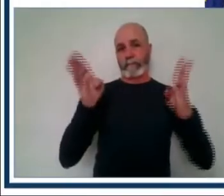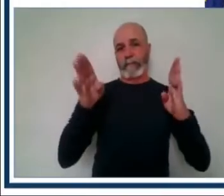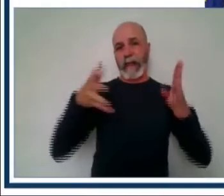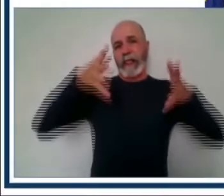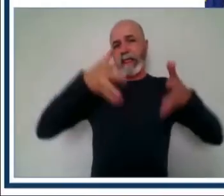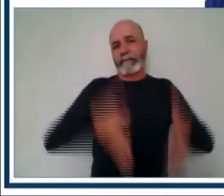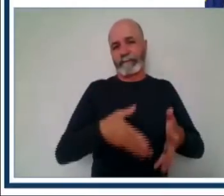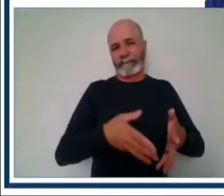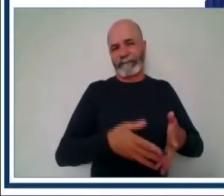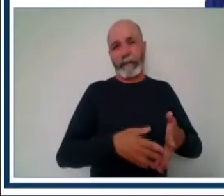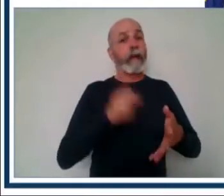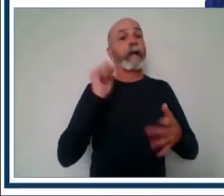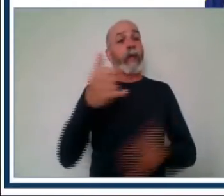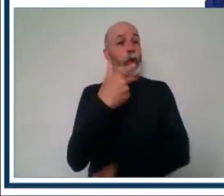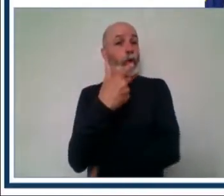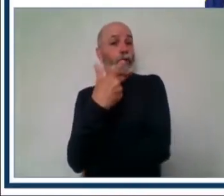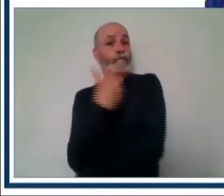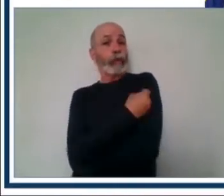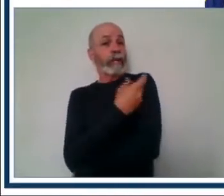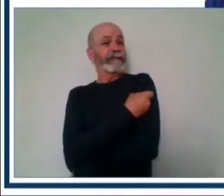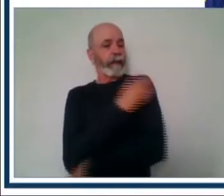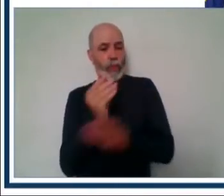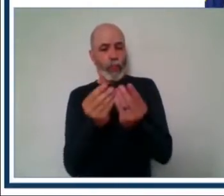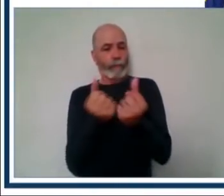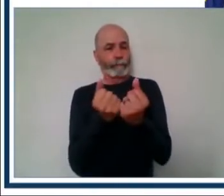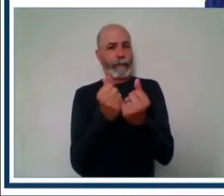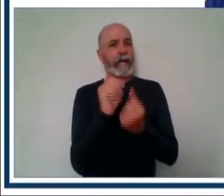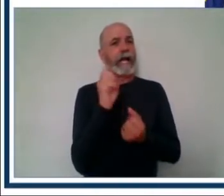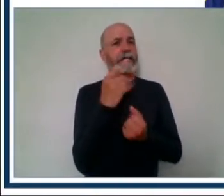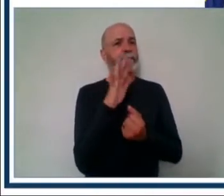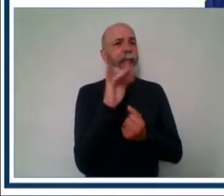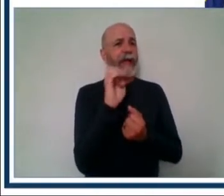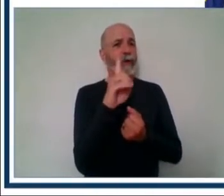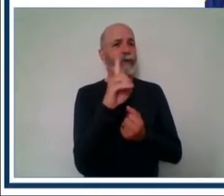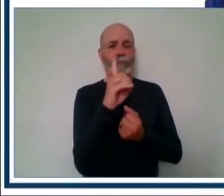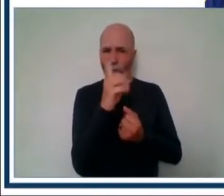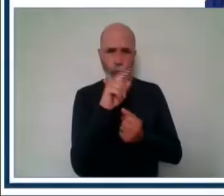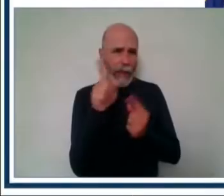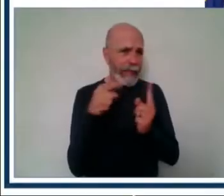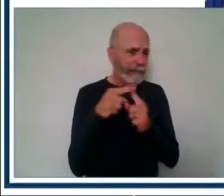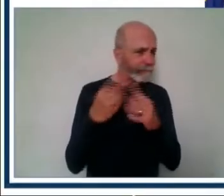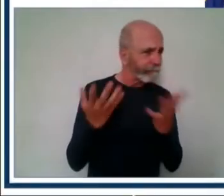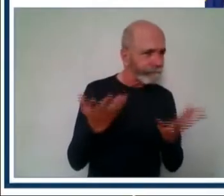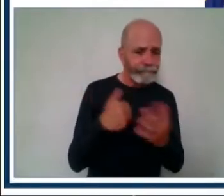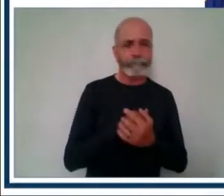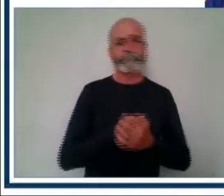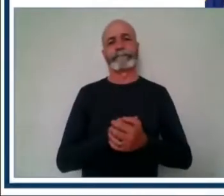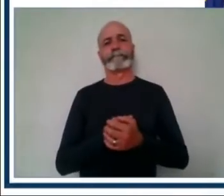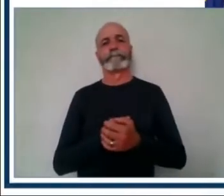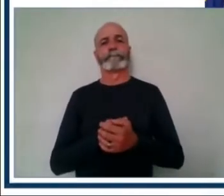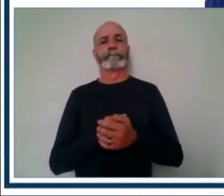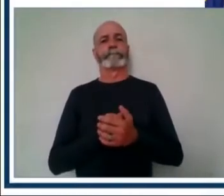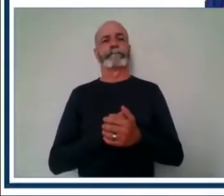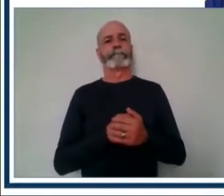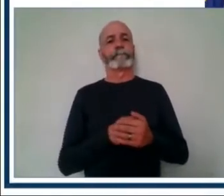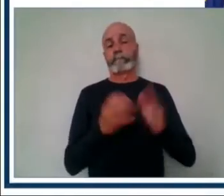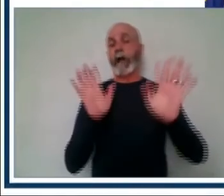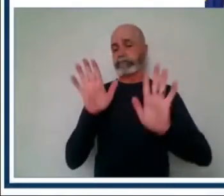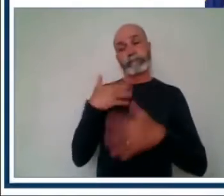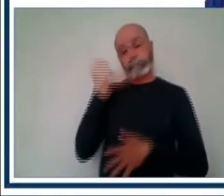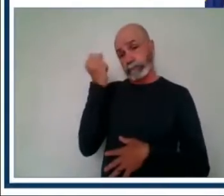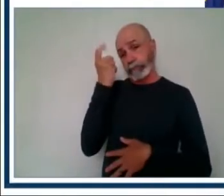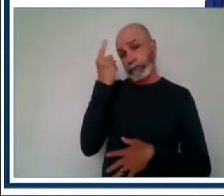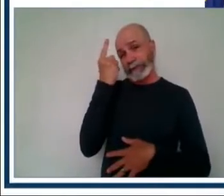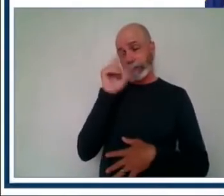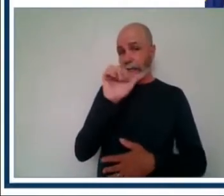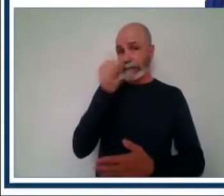doses, when we need to get them all in arms by? So there's my understanding is about 10,000 doses. It varies a